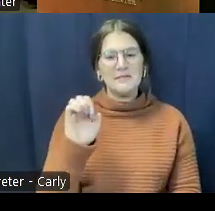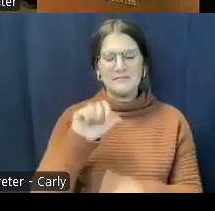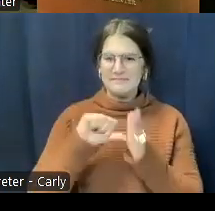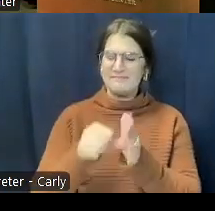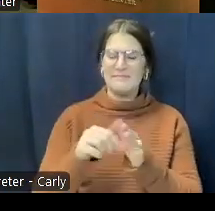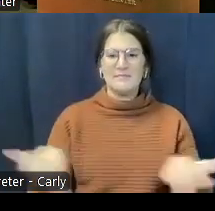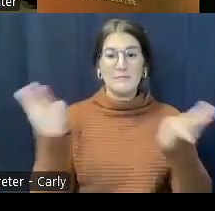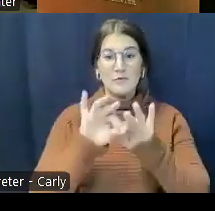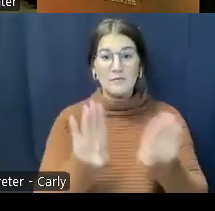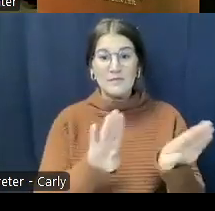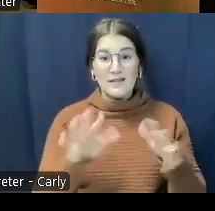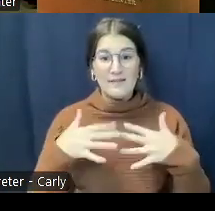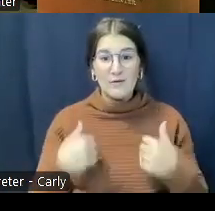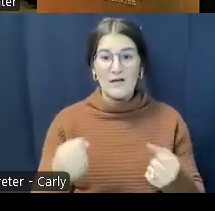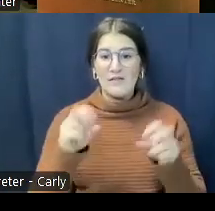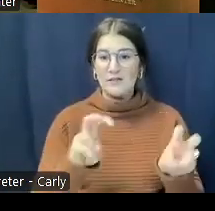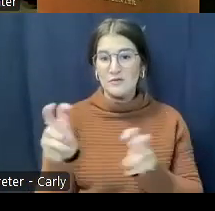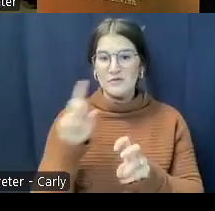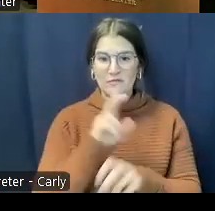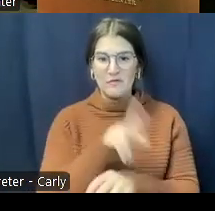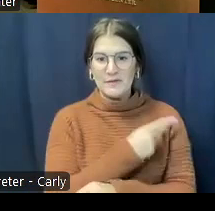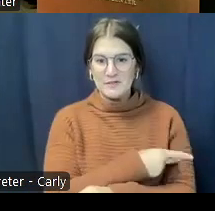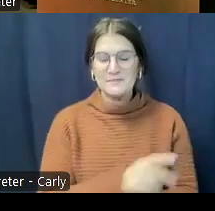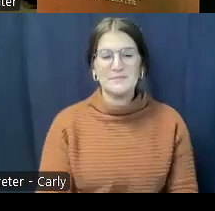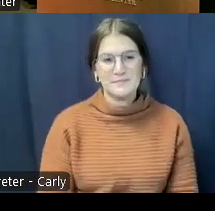behavioral health issues of our patients.